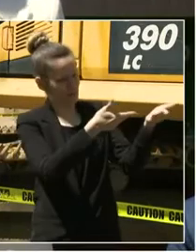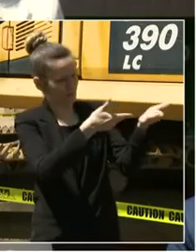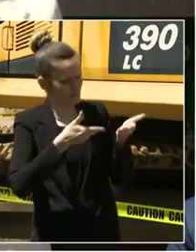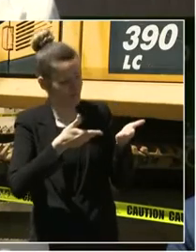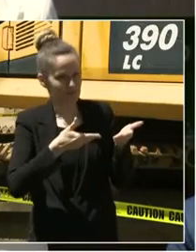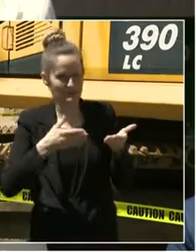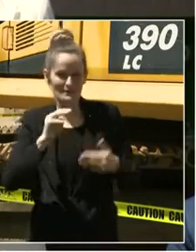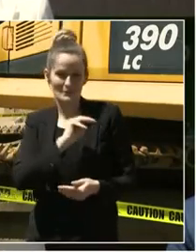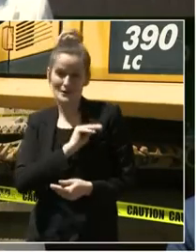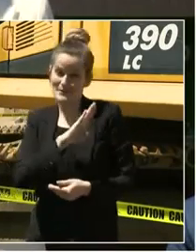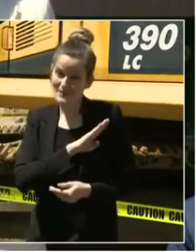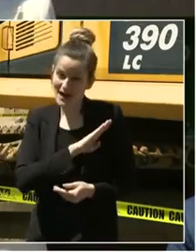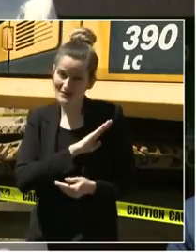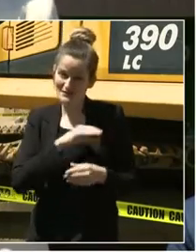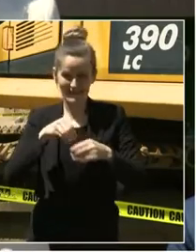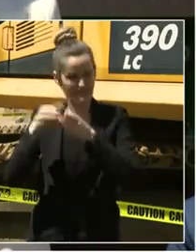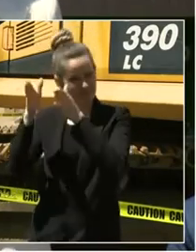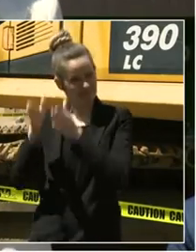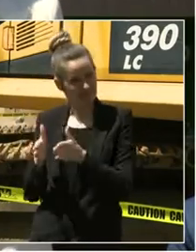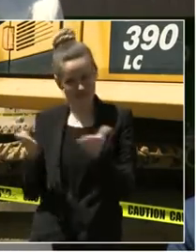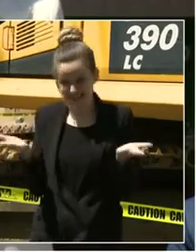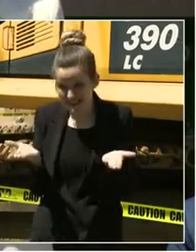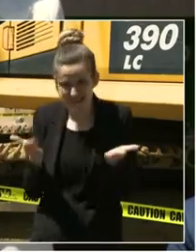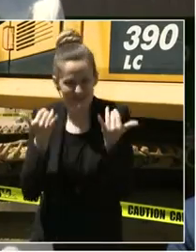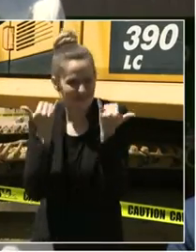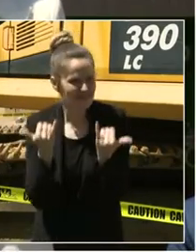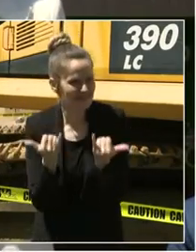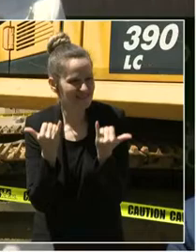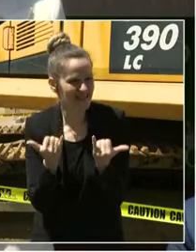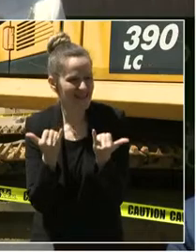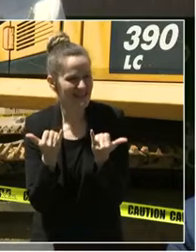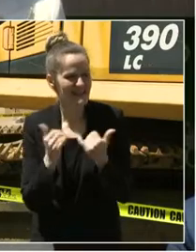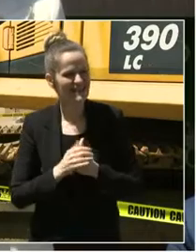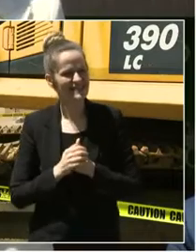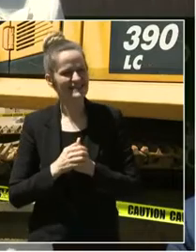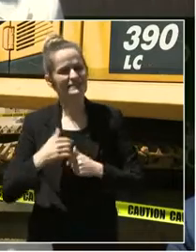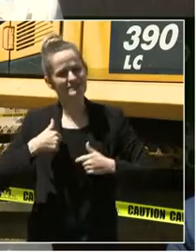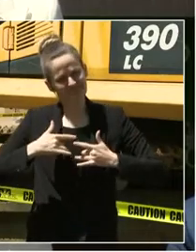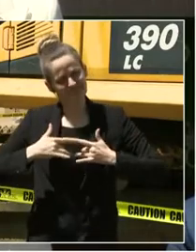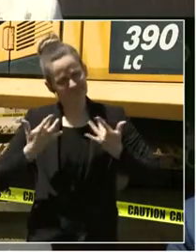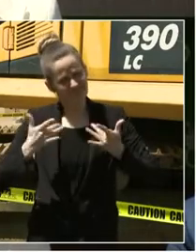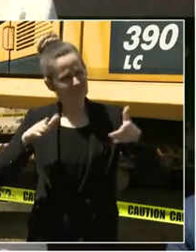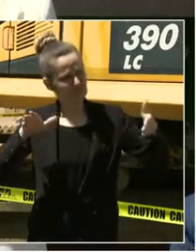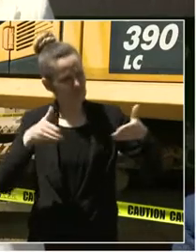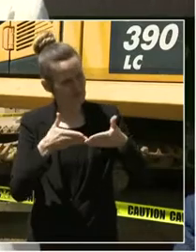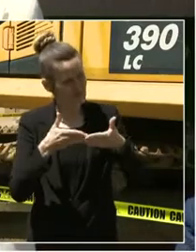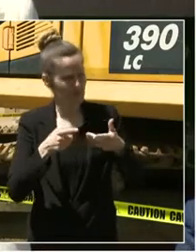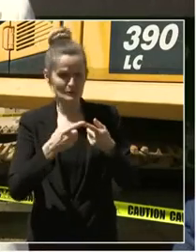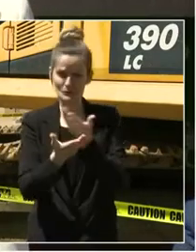today. Now it is my pleasure to introduce to you,